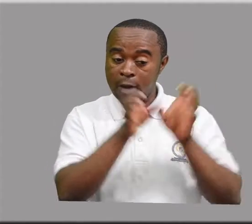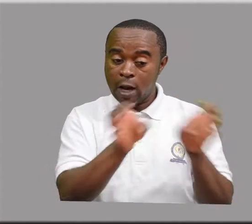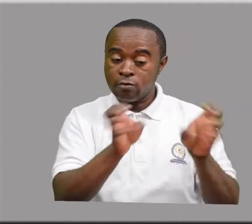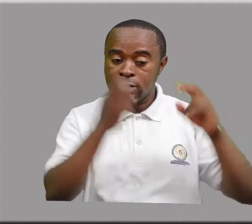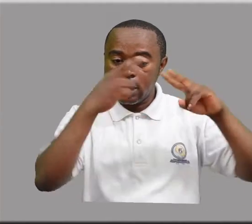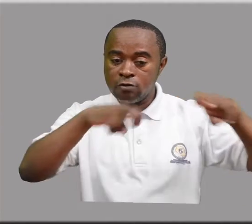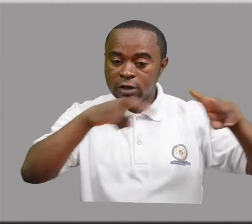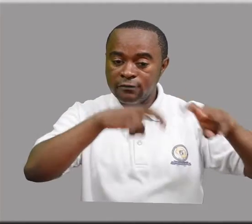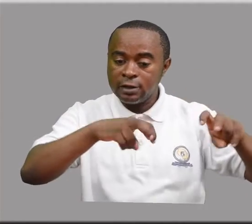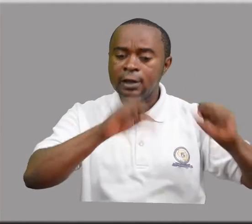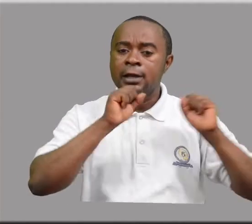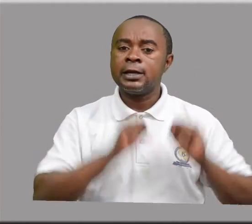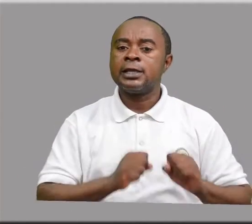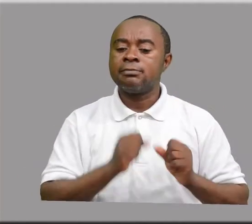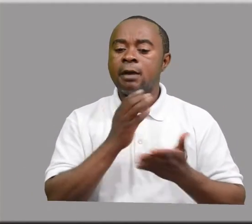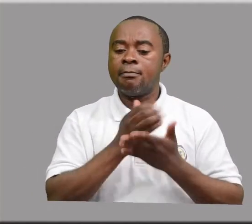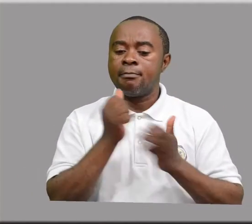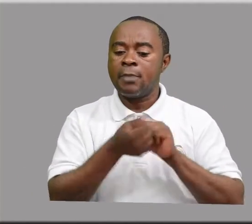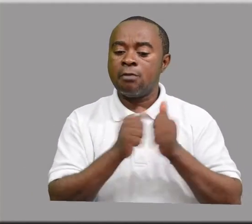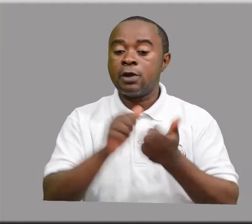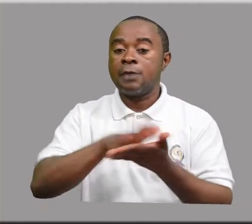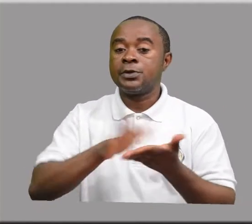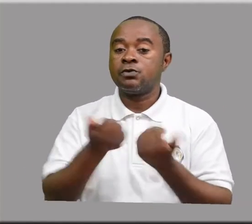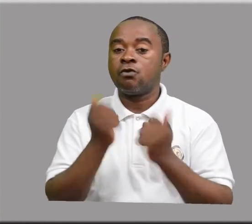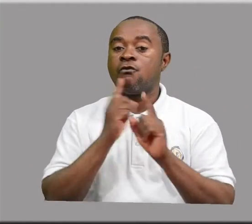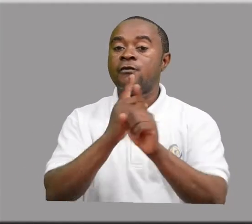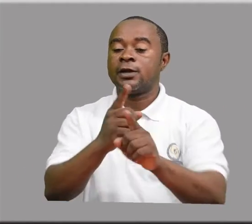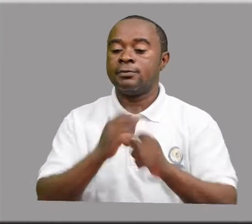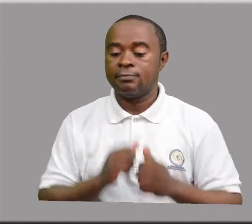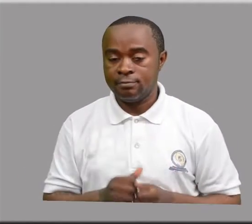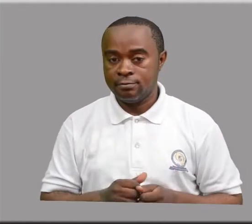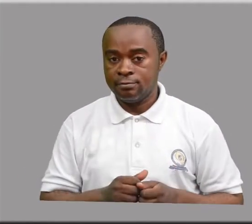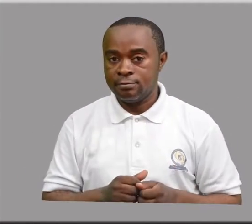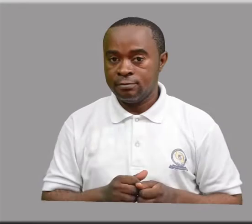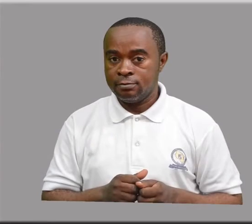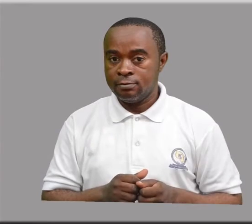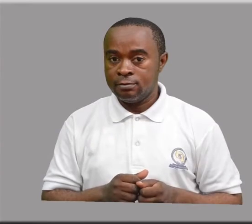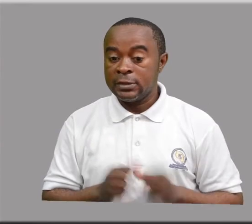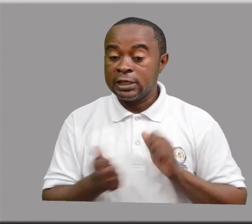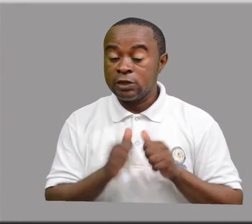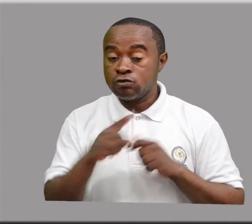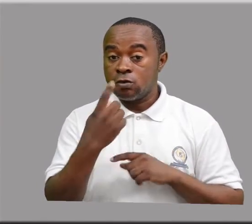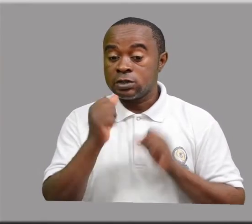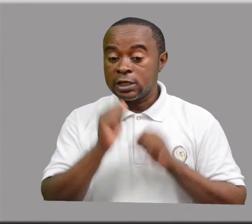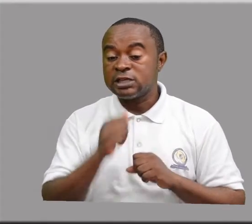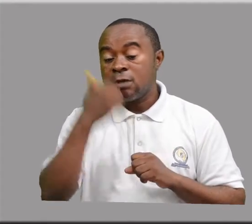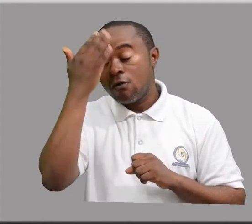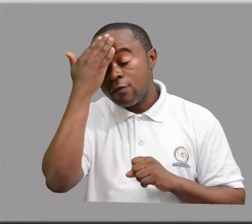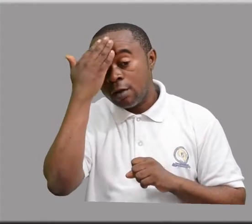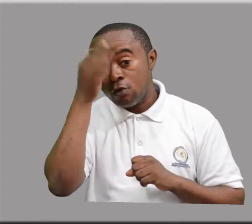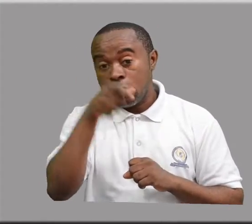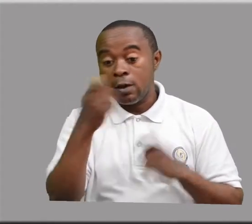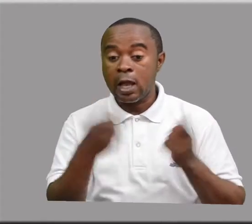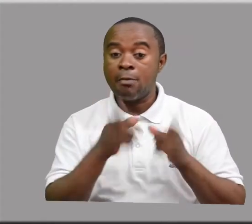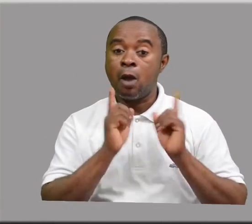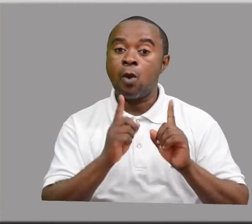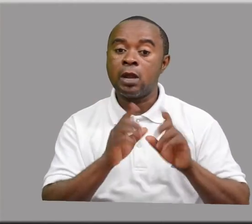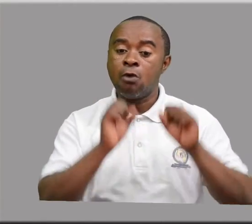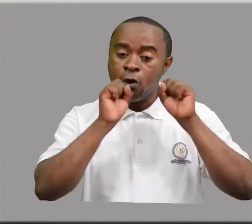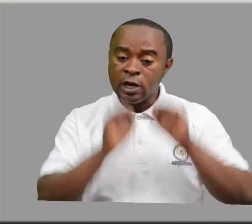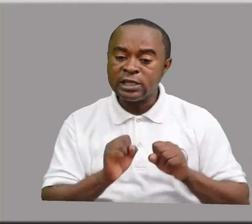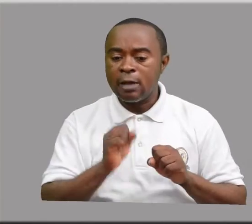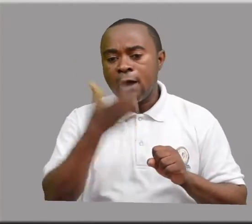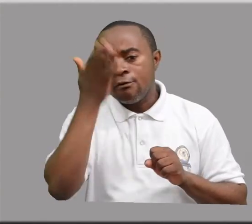do the following things. First, you have to identify a research problem as a teacher.